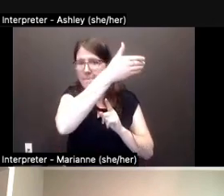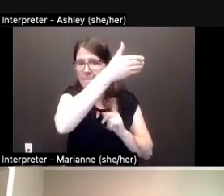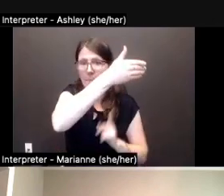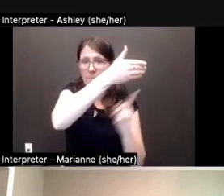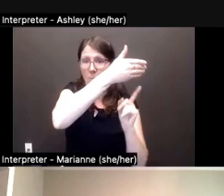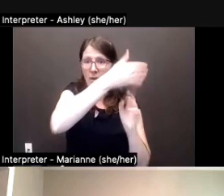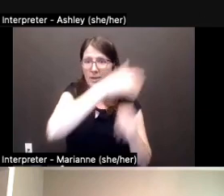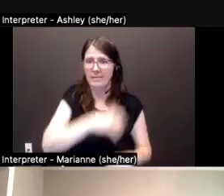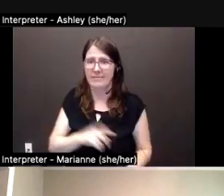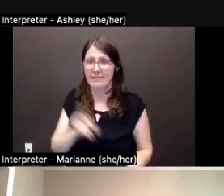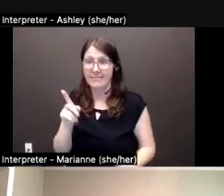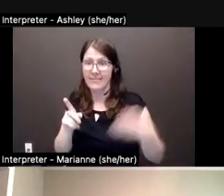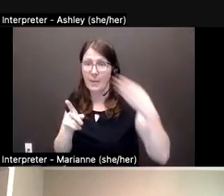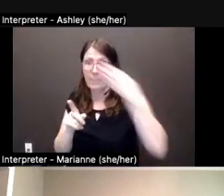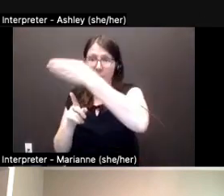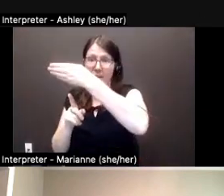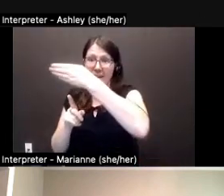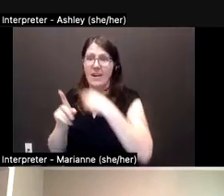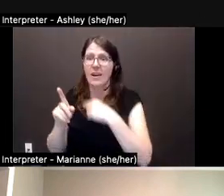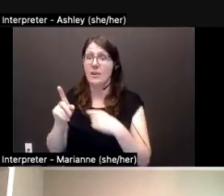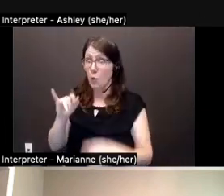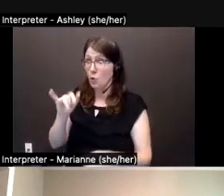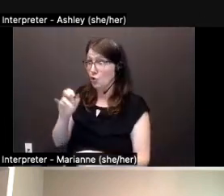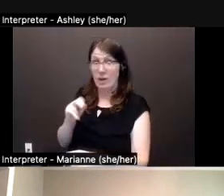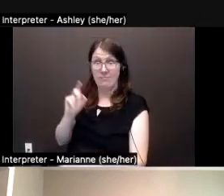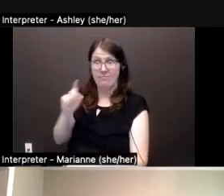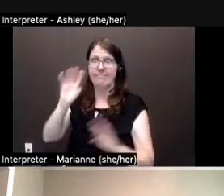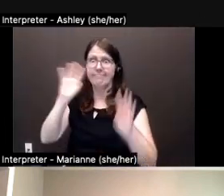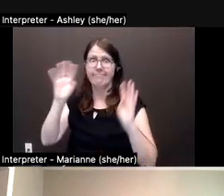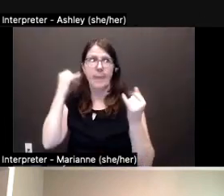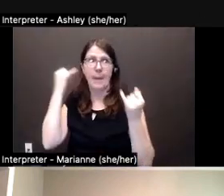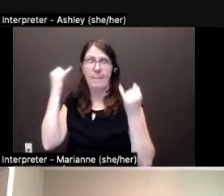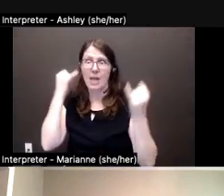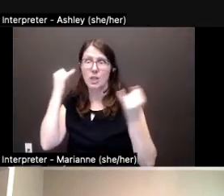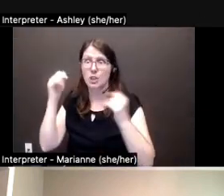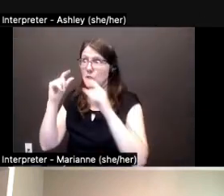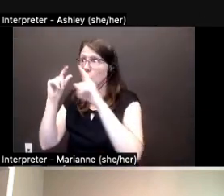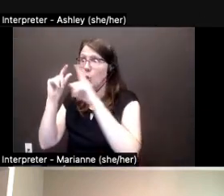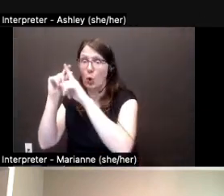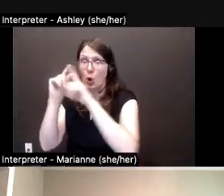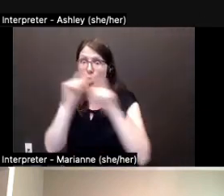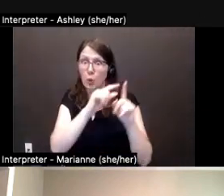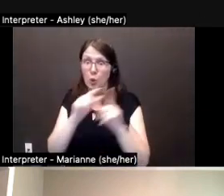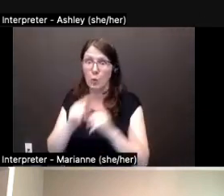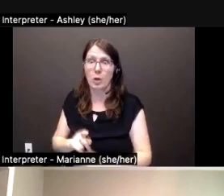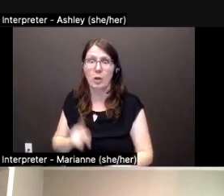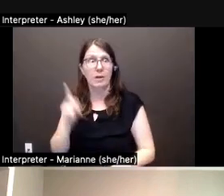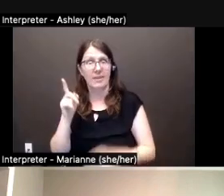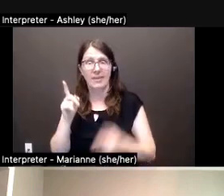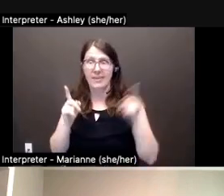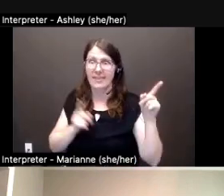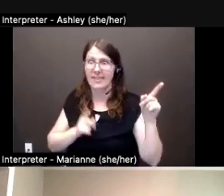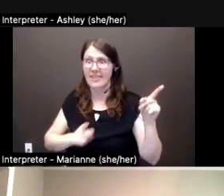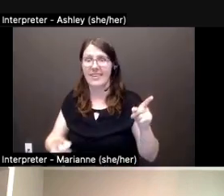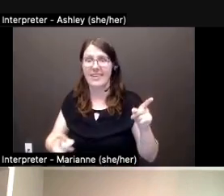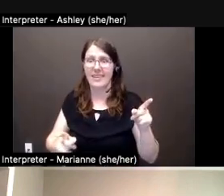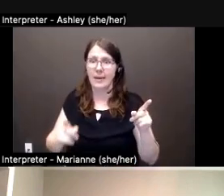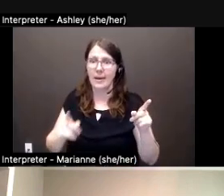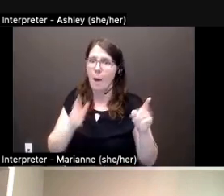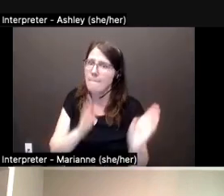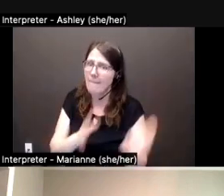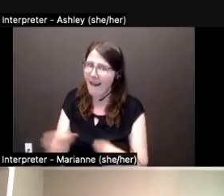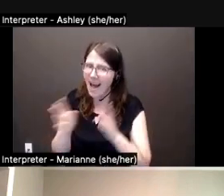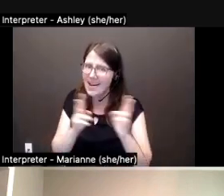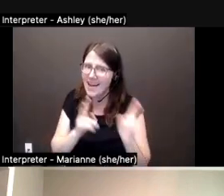And then, yeah, just building up a following. Like I said, like when we first posted it, we had over 10,000 views. And I think like over